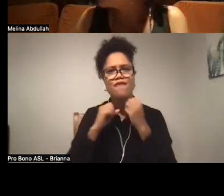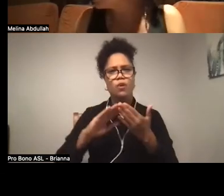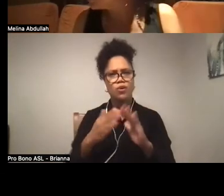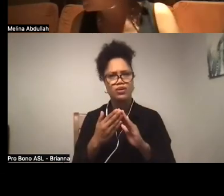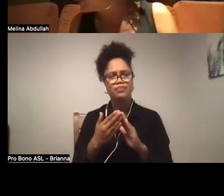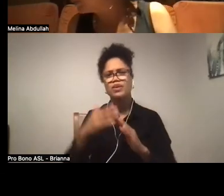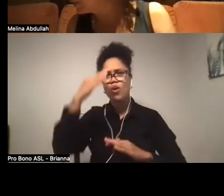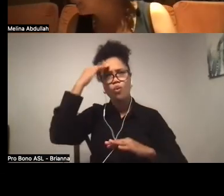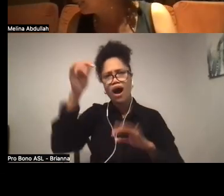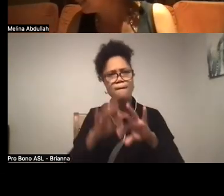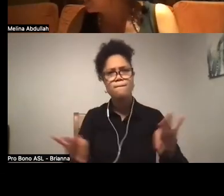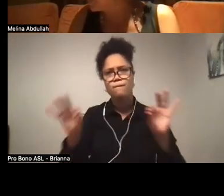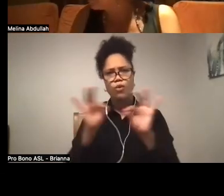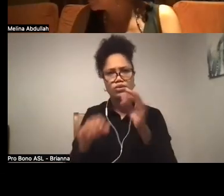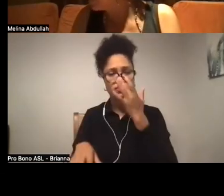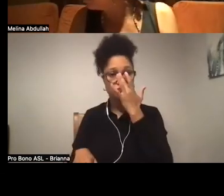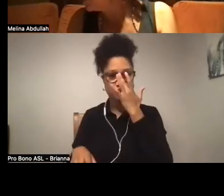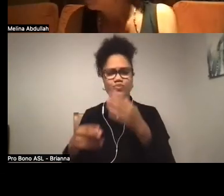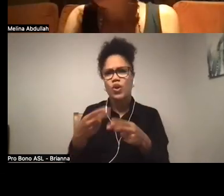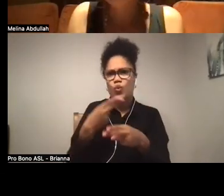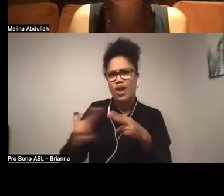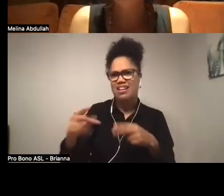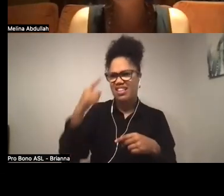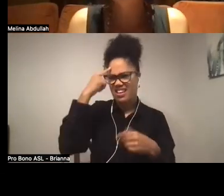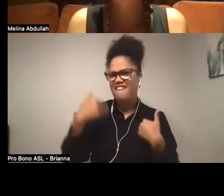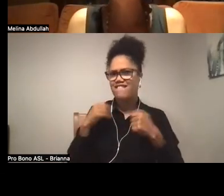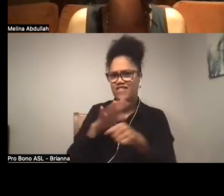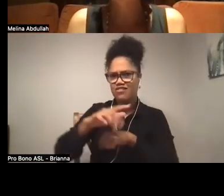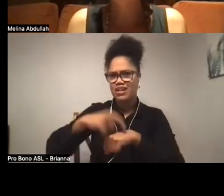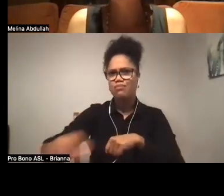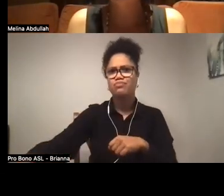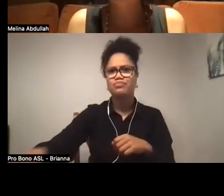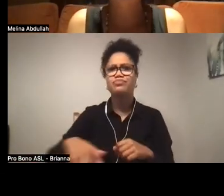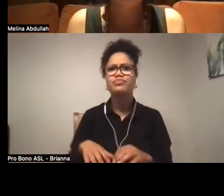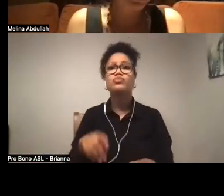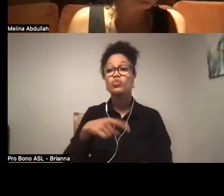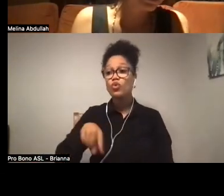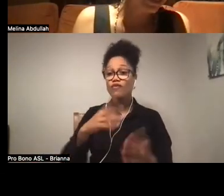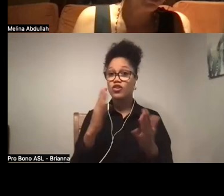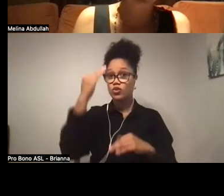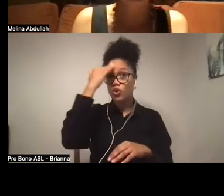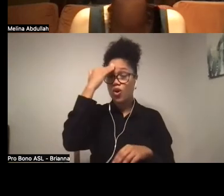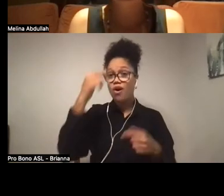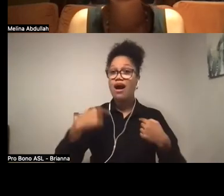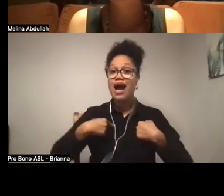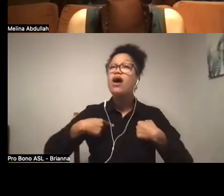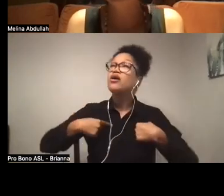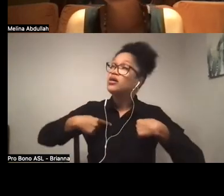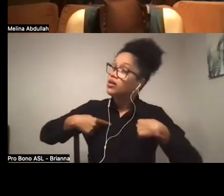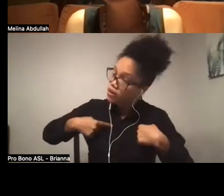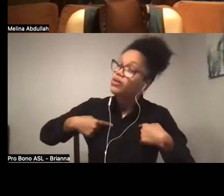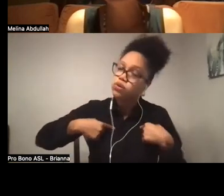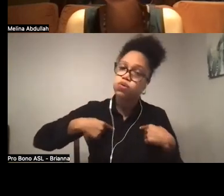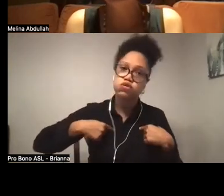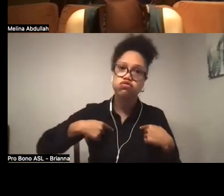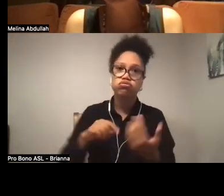So just very quickly, and I think I have time, many of you know that I was violently assaulted by campus police